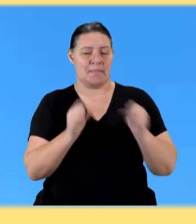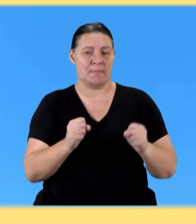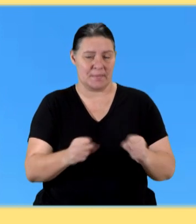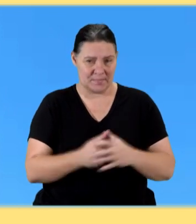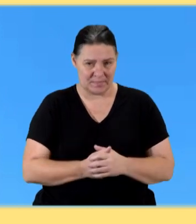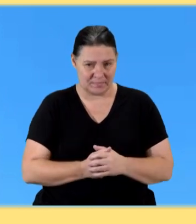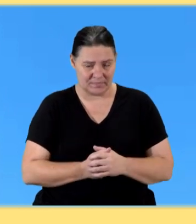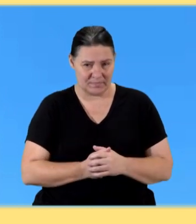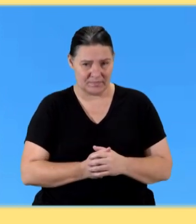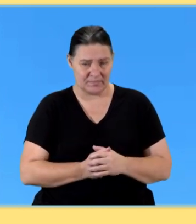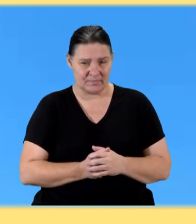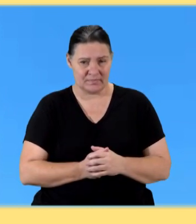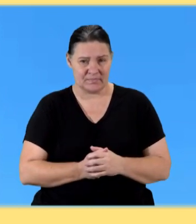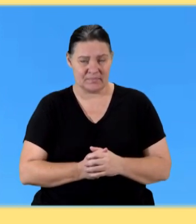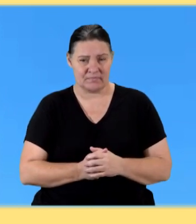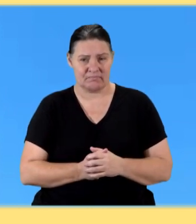same.